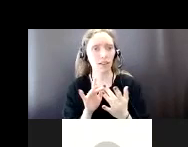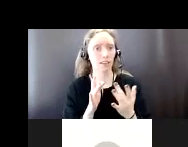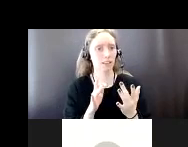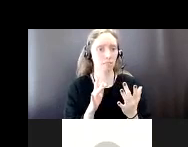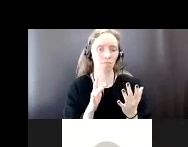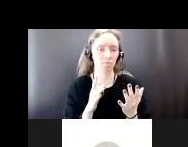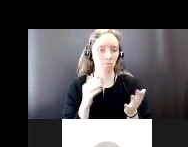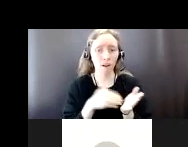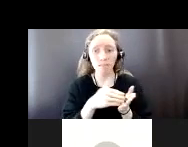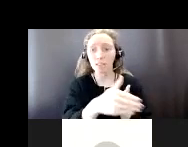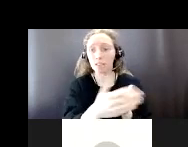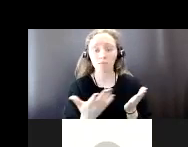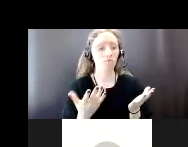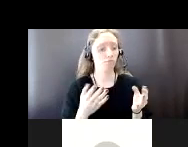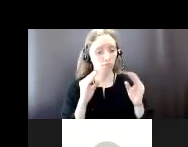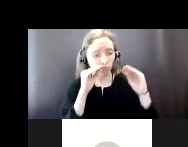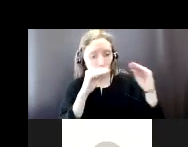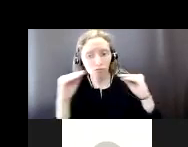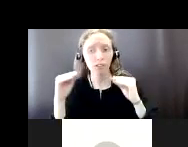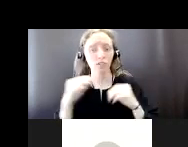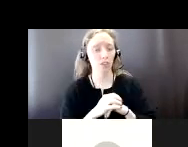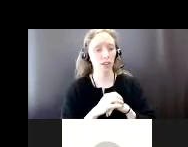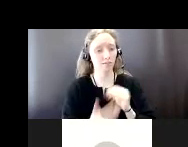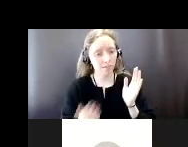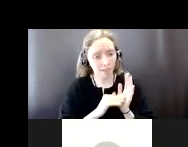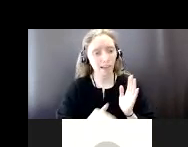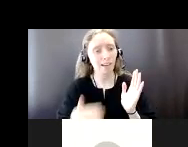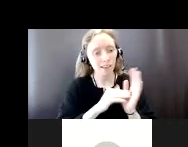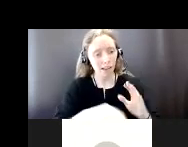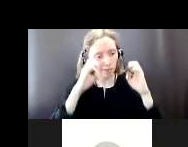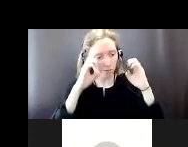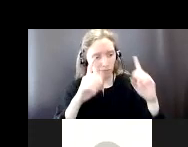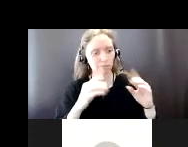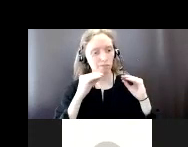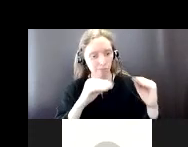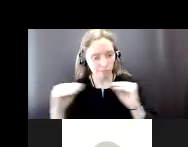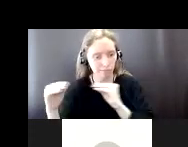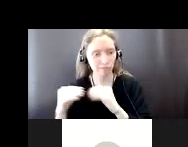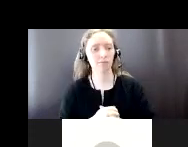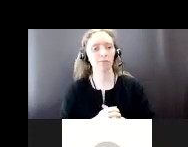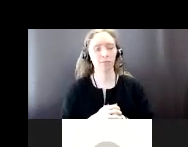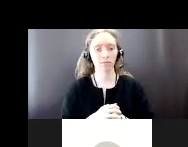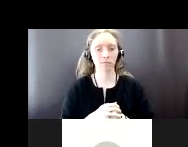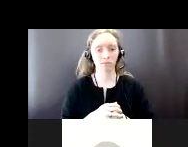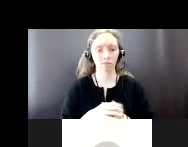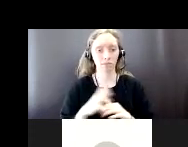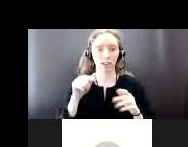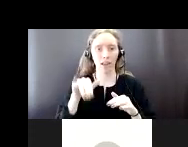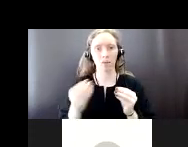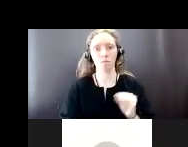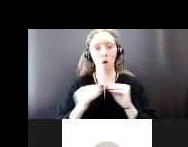possible. They educate and re-educate seniors on top of the education that the fraud prevention and intake unit have